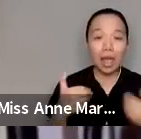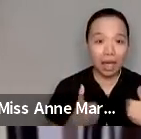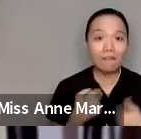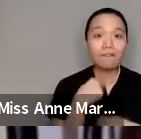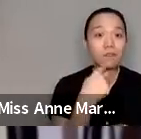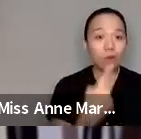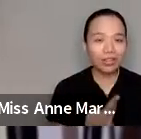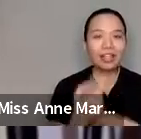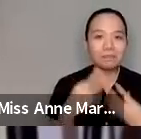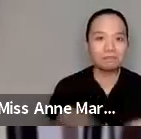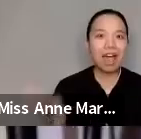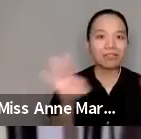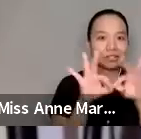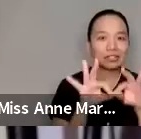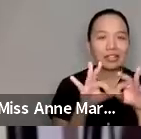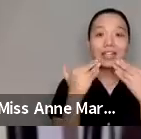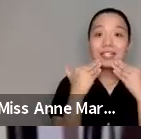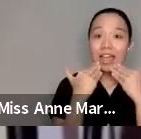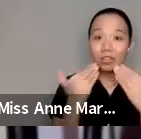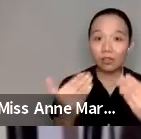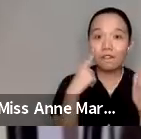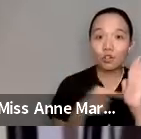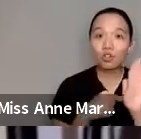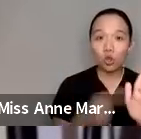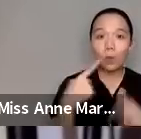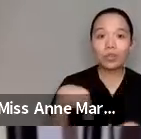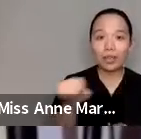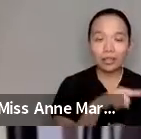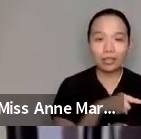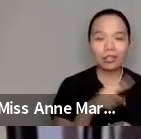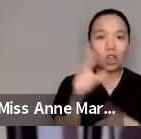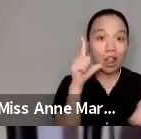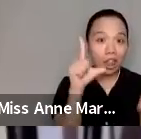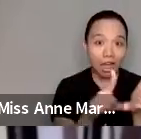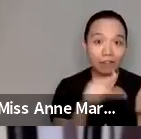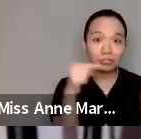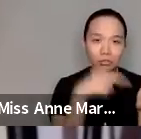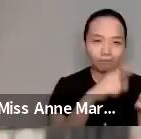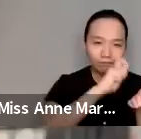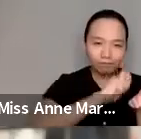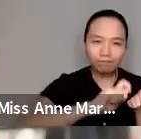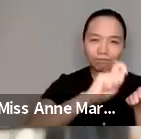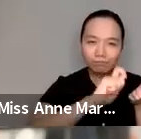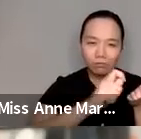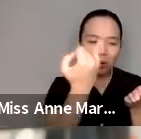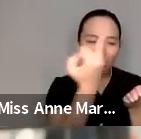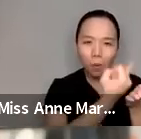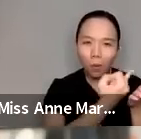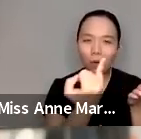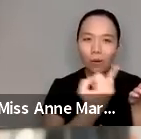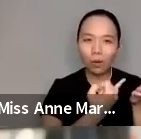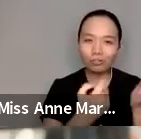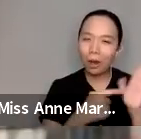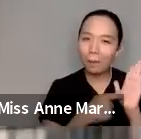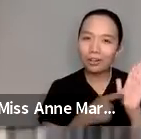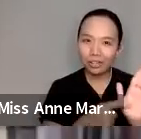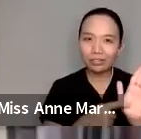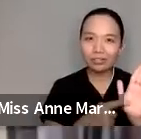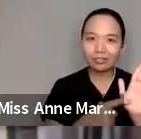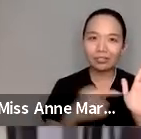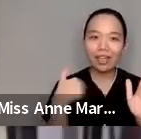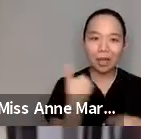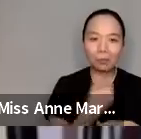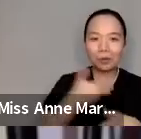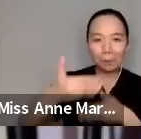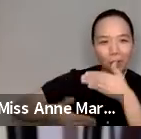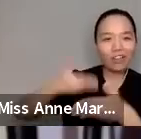that matters. Thank you for showing us that each letter, stroke, and sketch are a representation of our